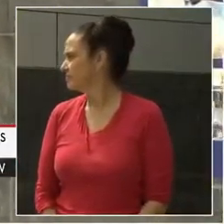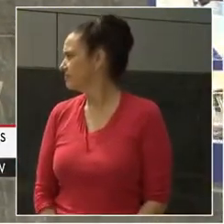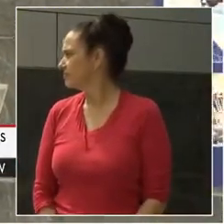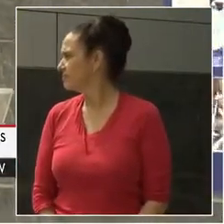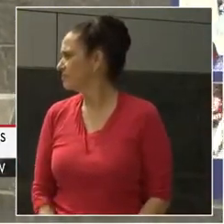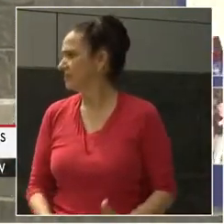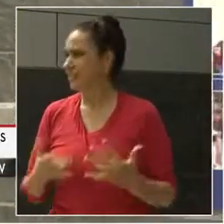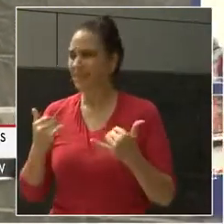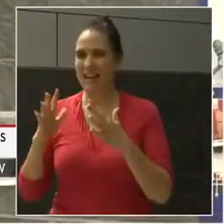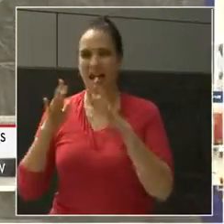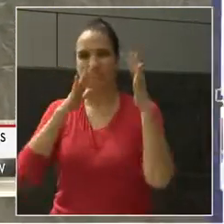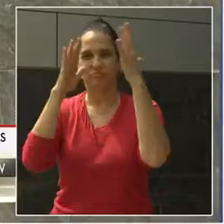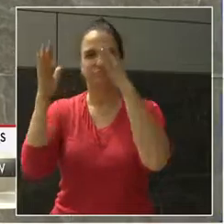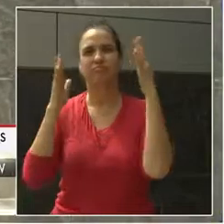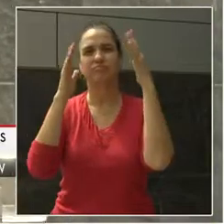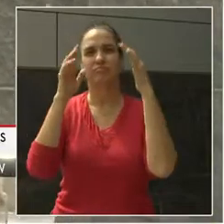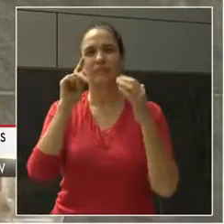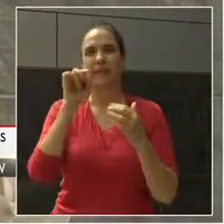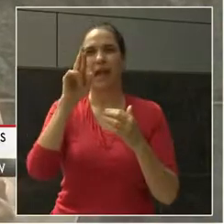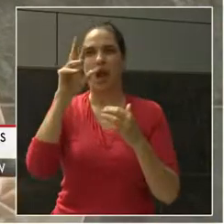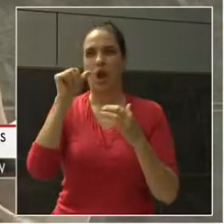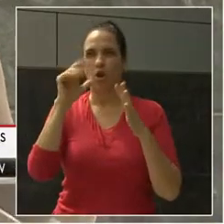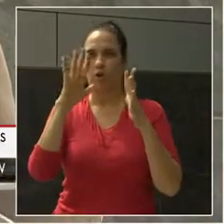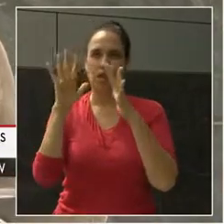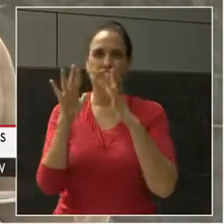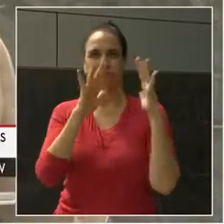Let's give Kiara a big round of applause.